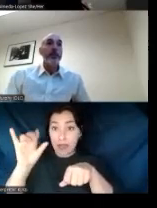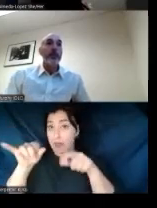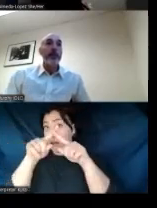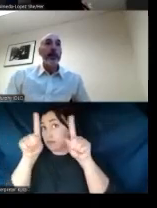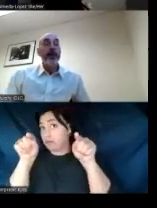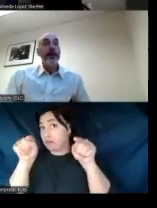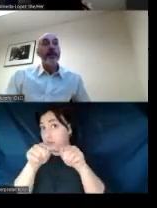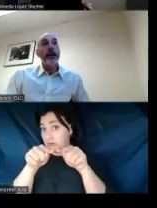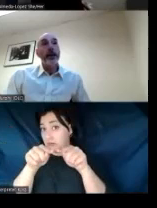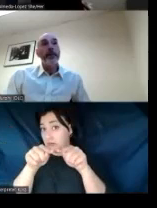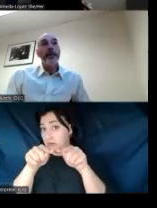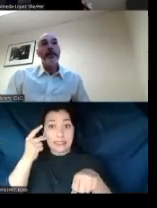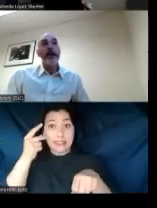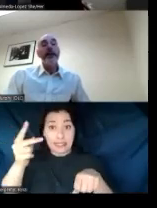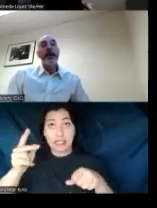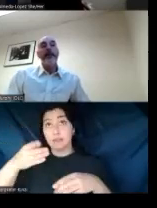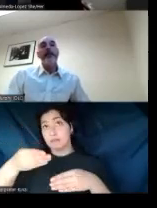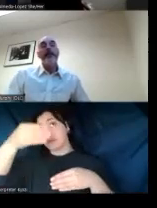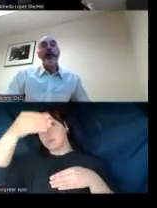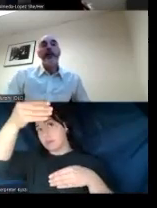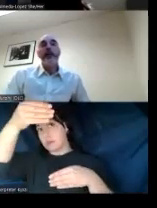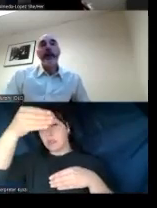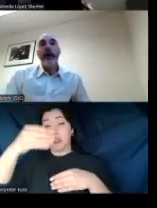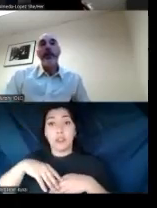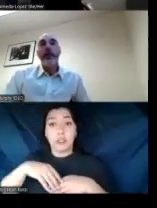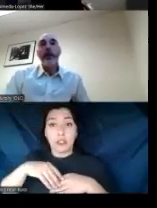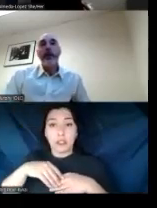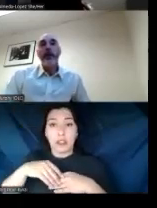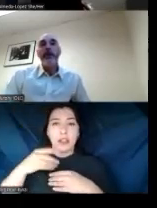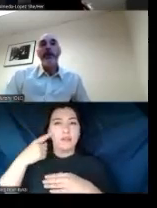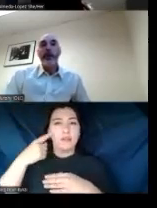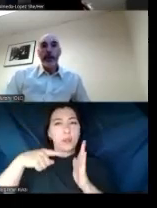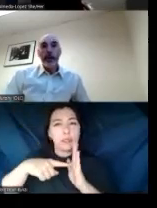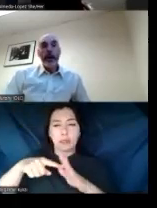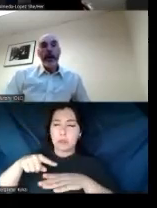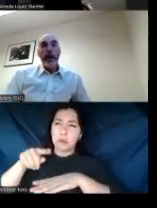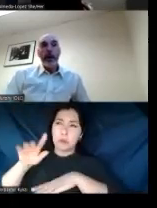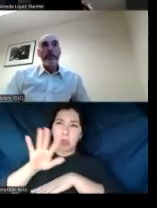a visible elevated sign that's 5 to 8 feet off of the ground?